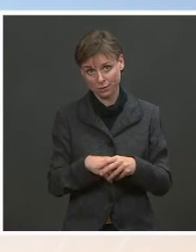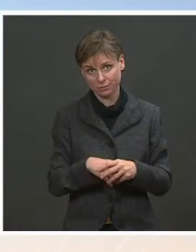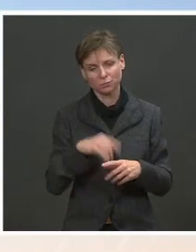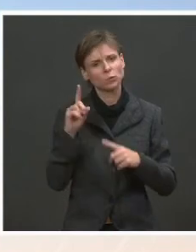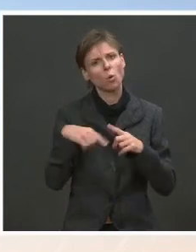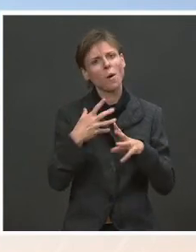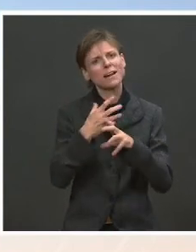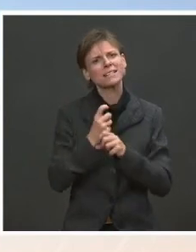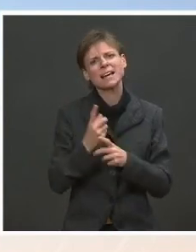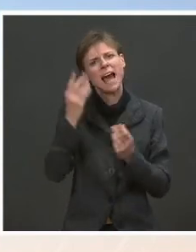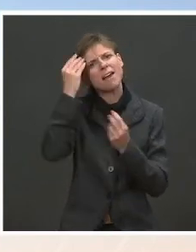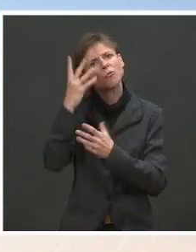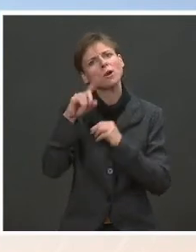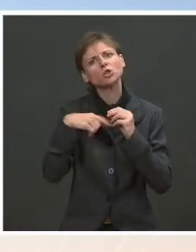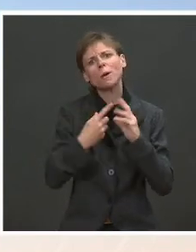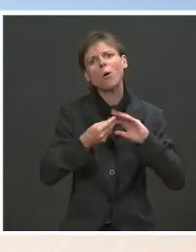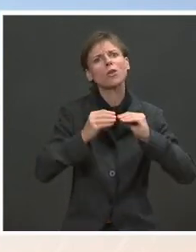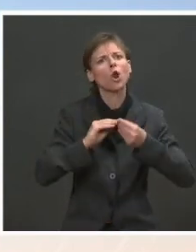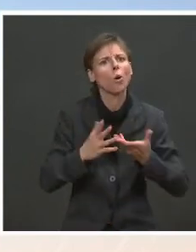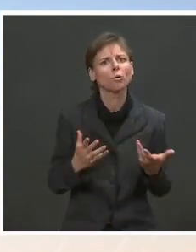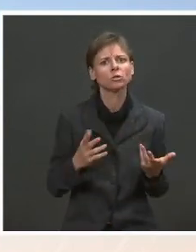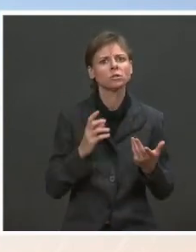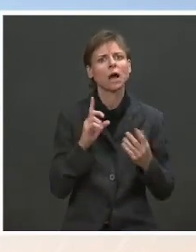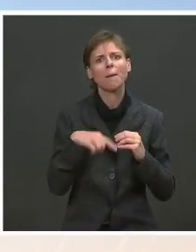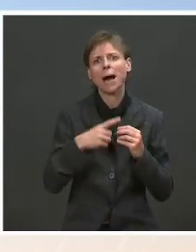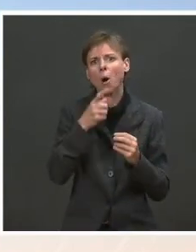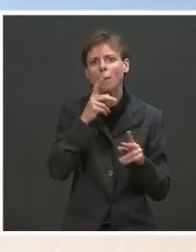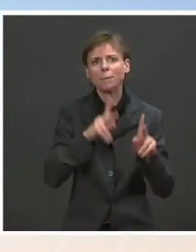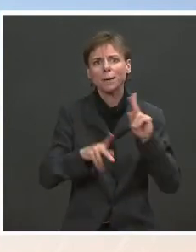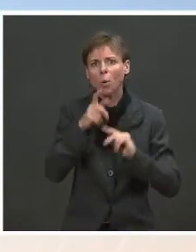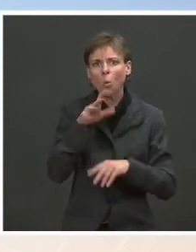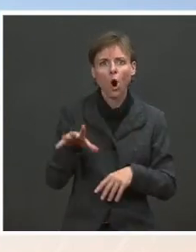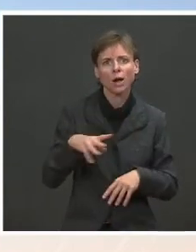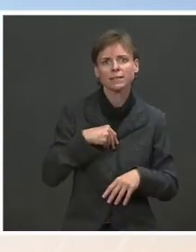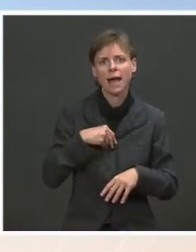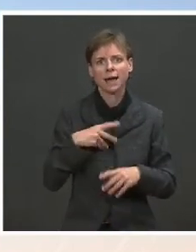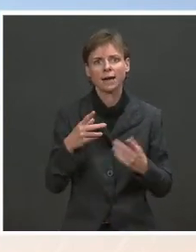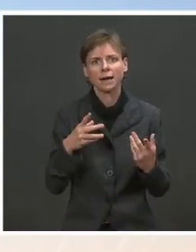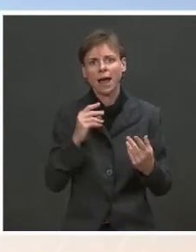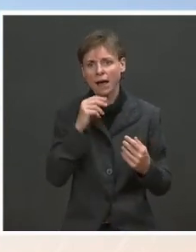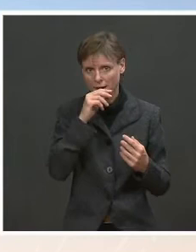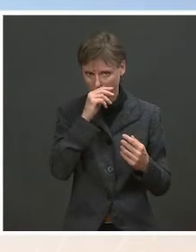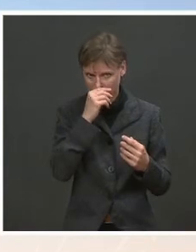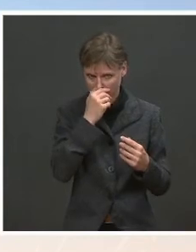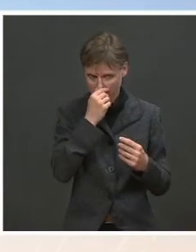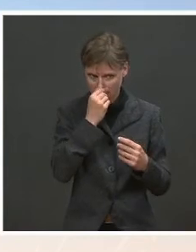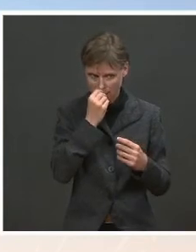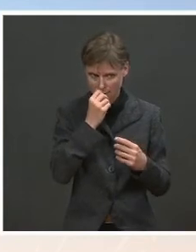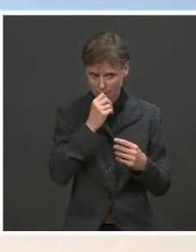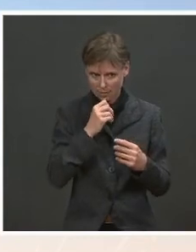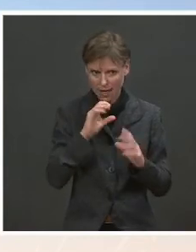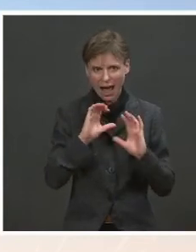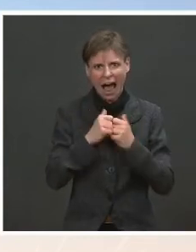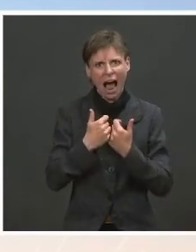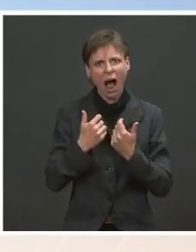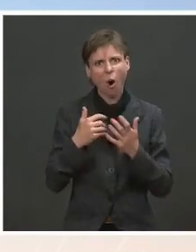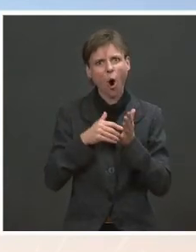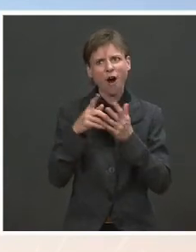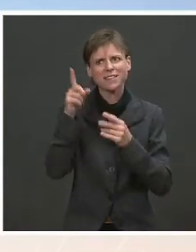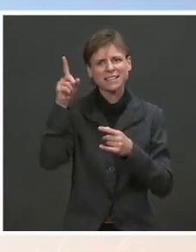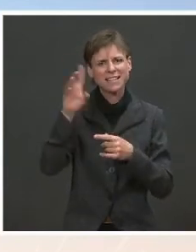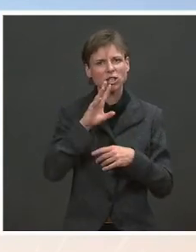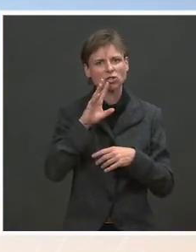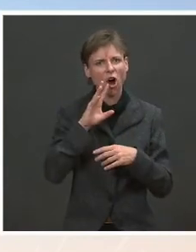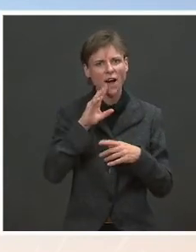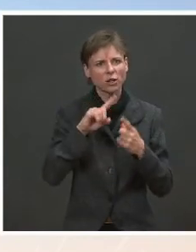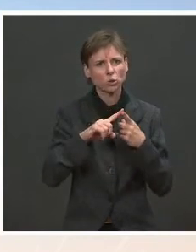of the numbers of people who are being taken in, and how frequently is he talking to officials that are down there who are getting that